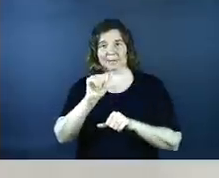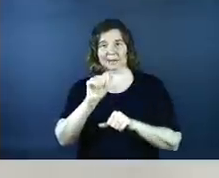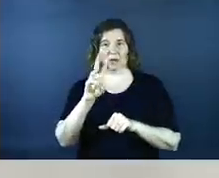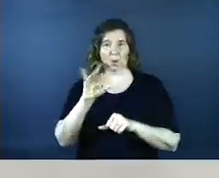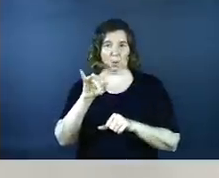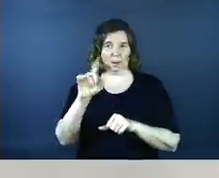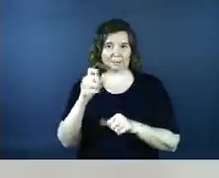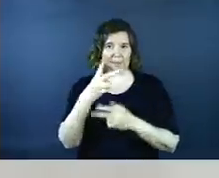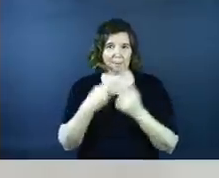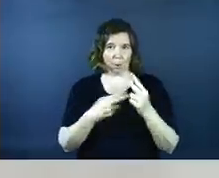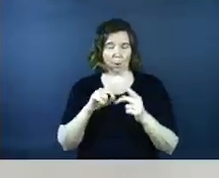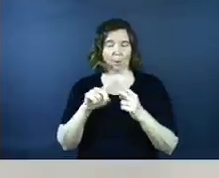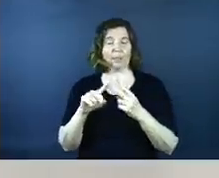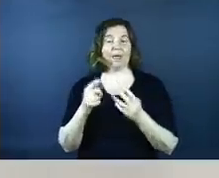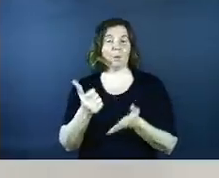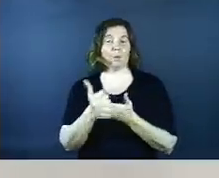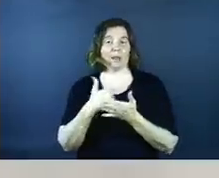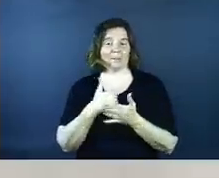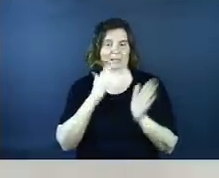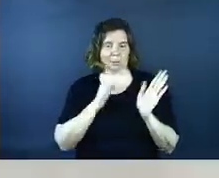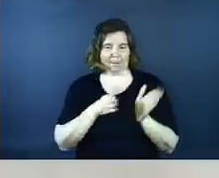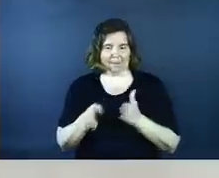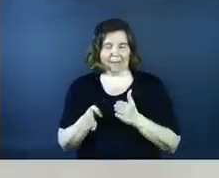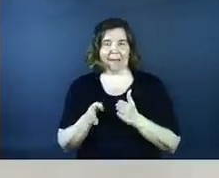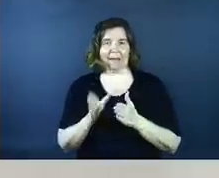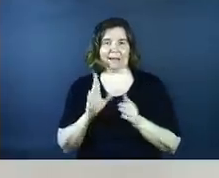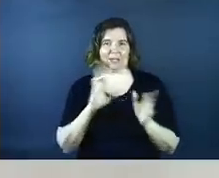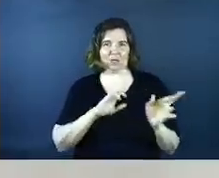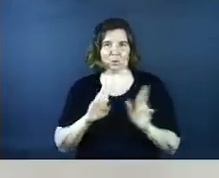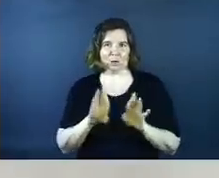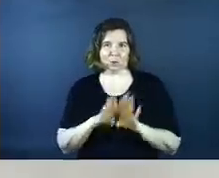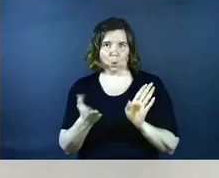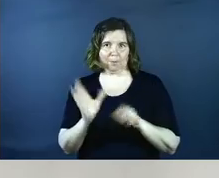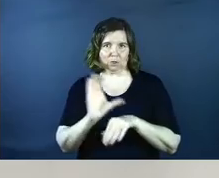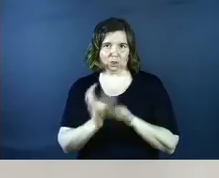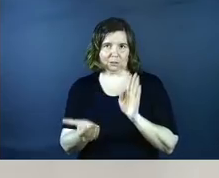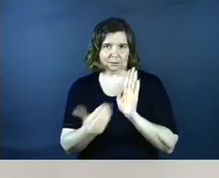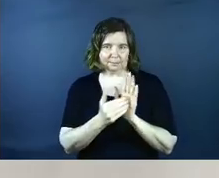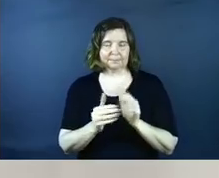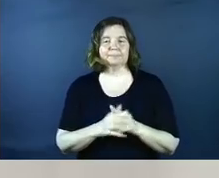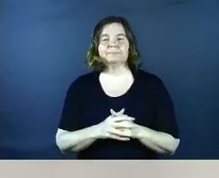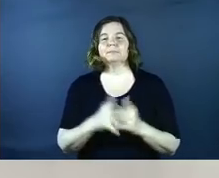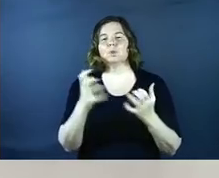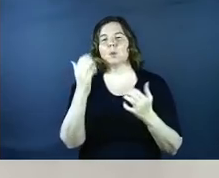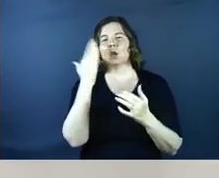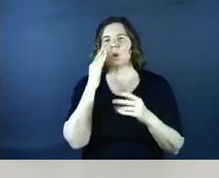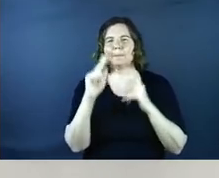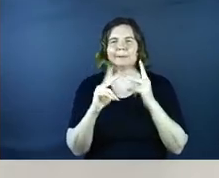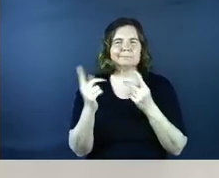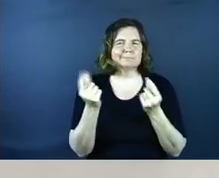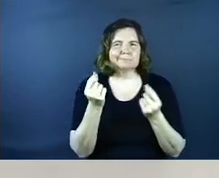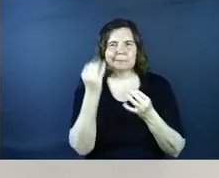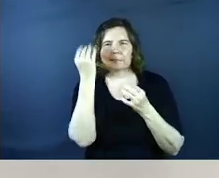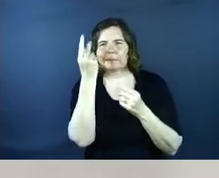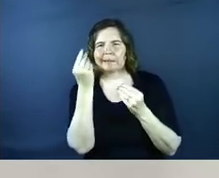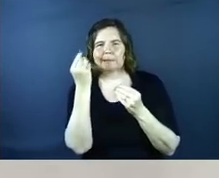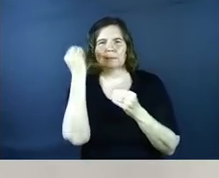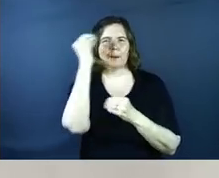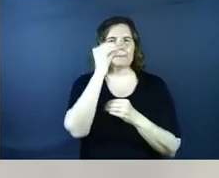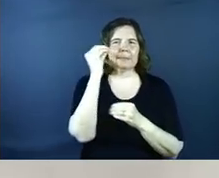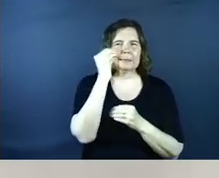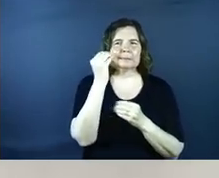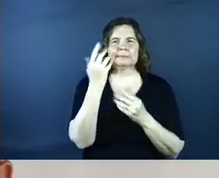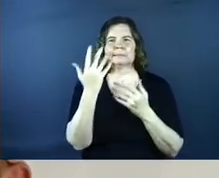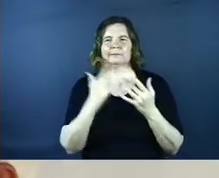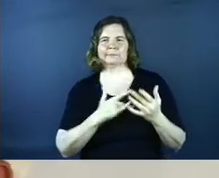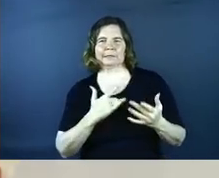website, and this survey is going to help us as we plan and get ready to reopen the church. Just kind of want to know where people are standing, what your views are, where